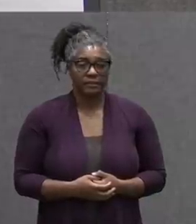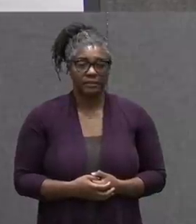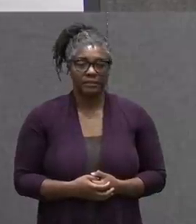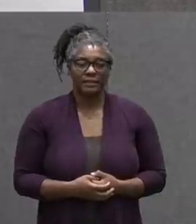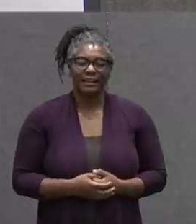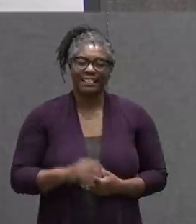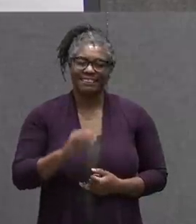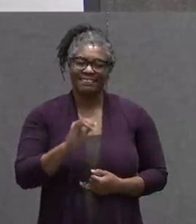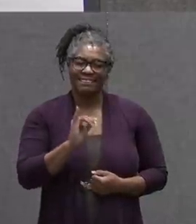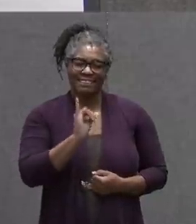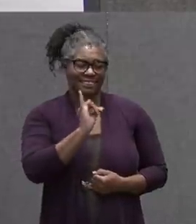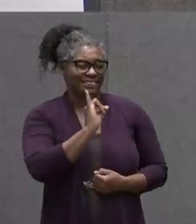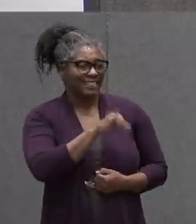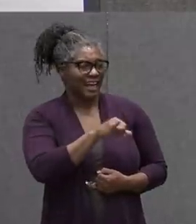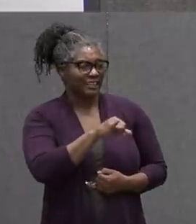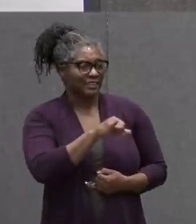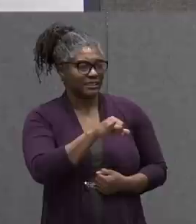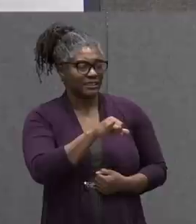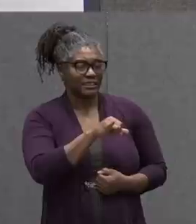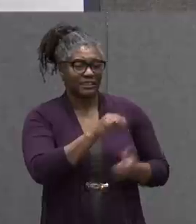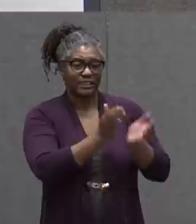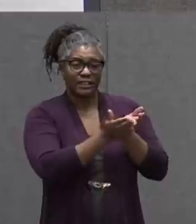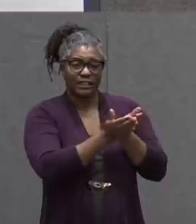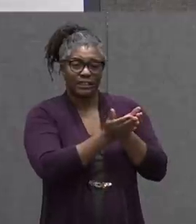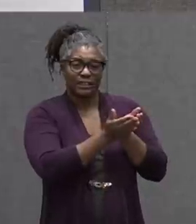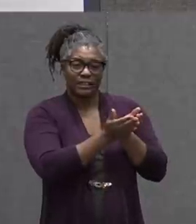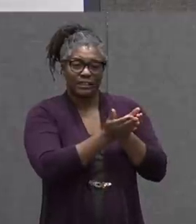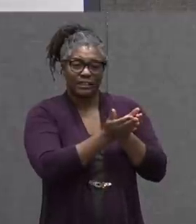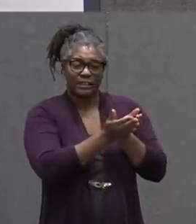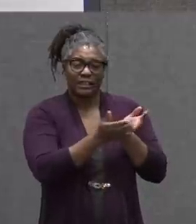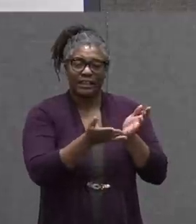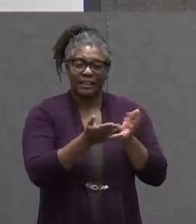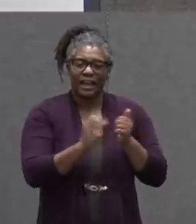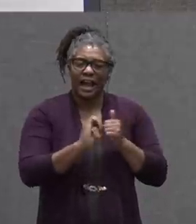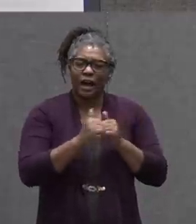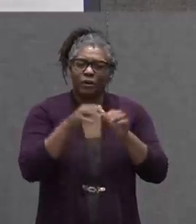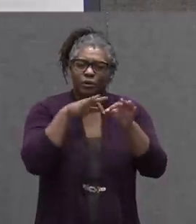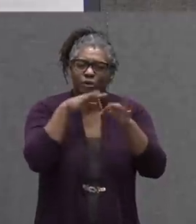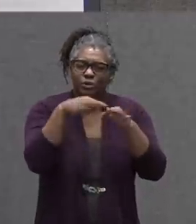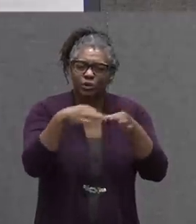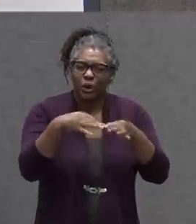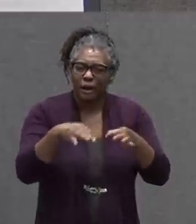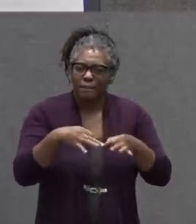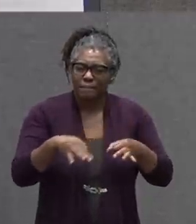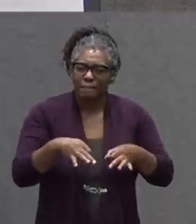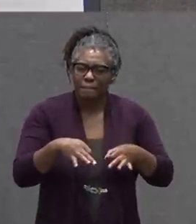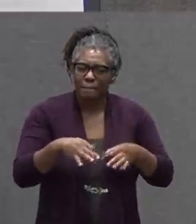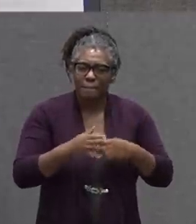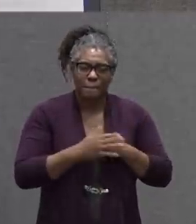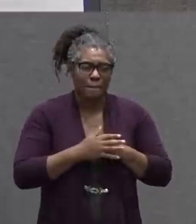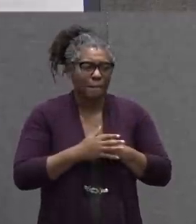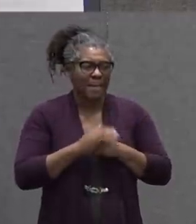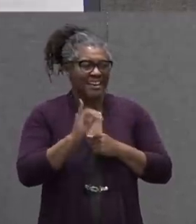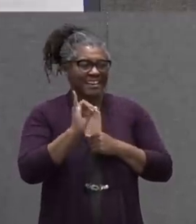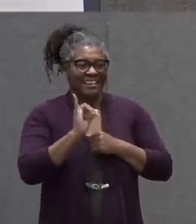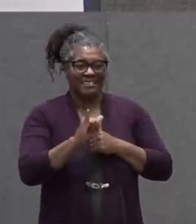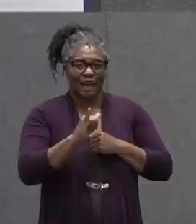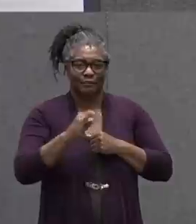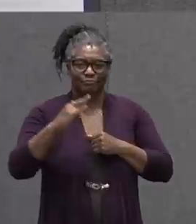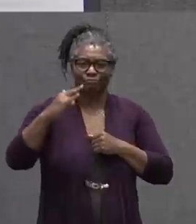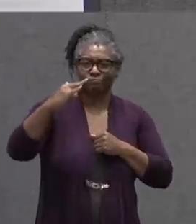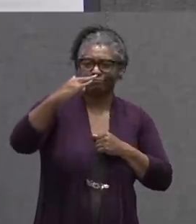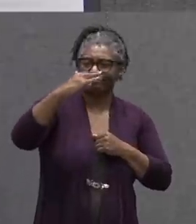this, the ship, on my map? This flying